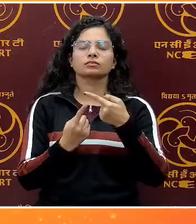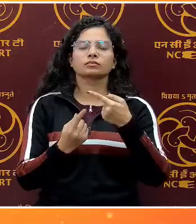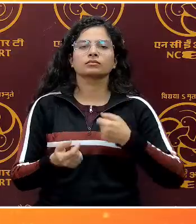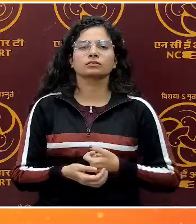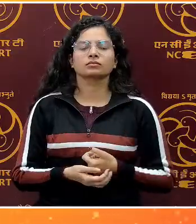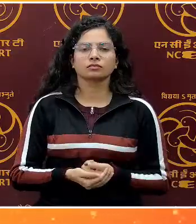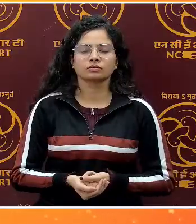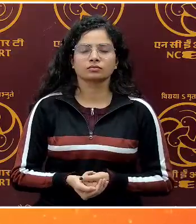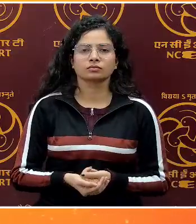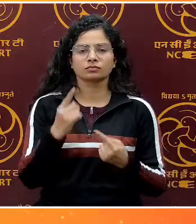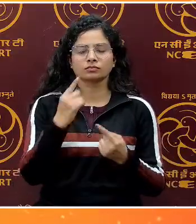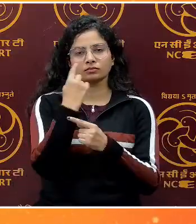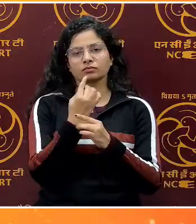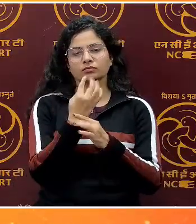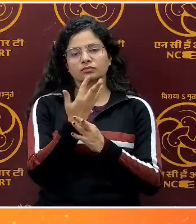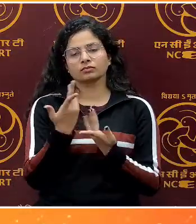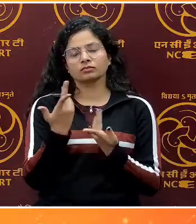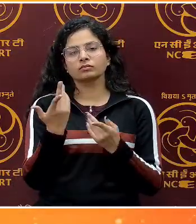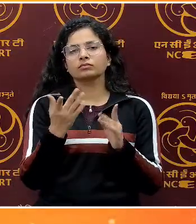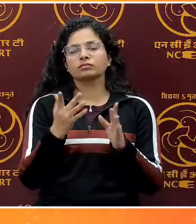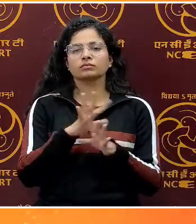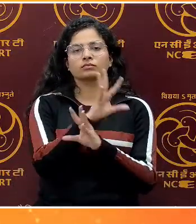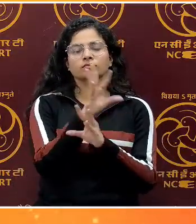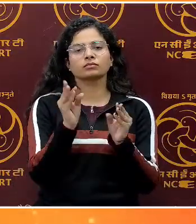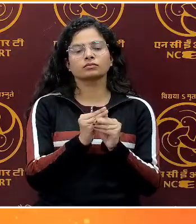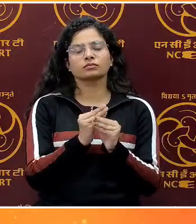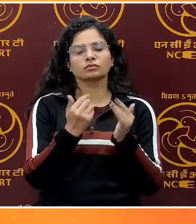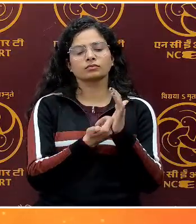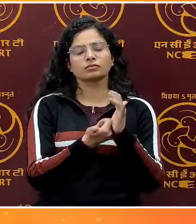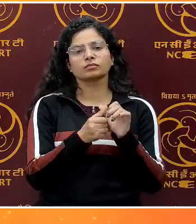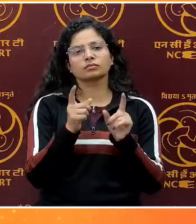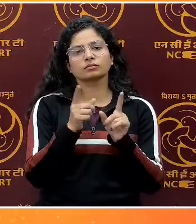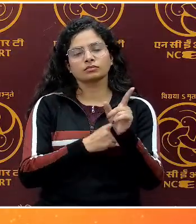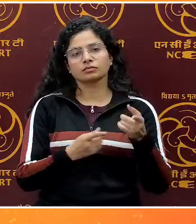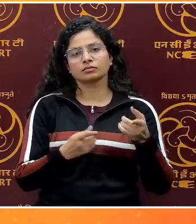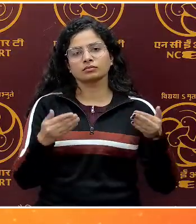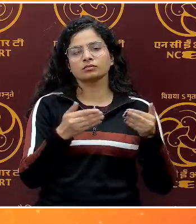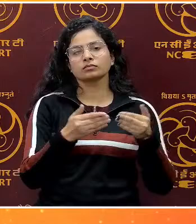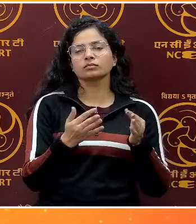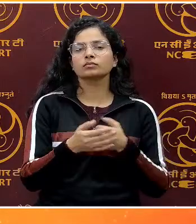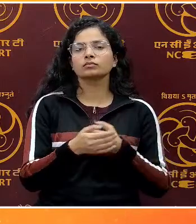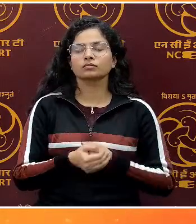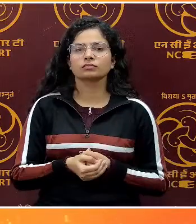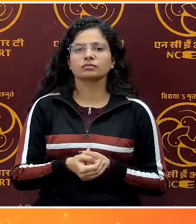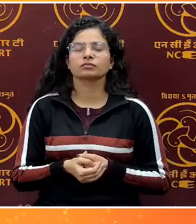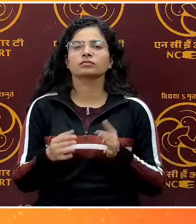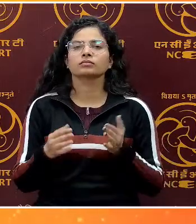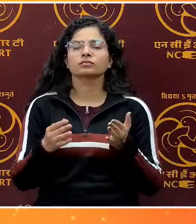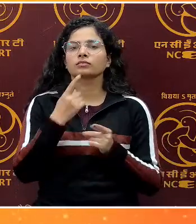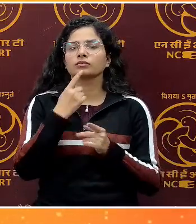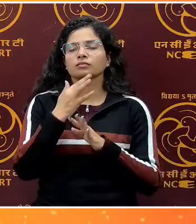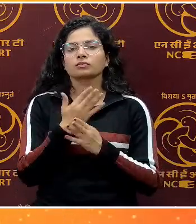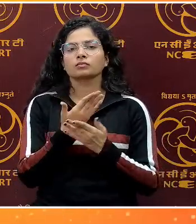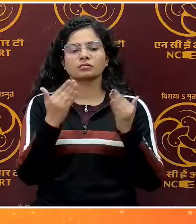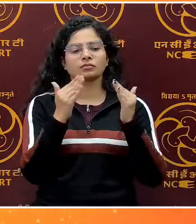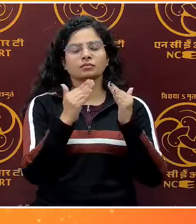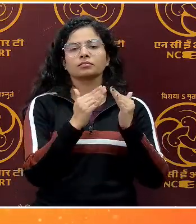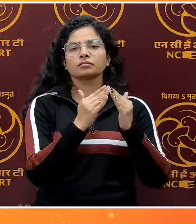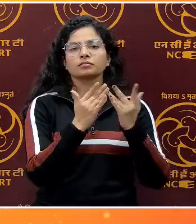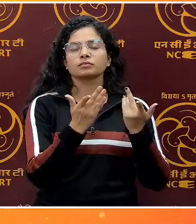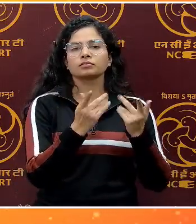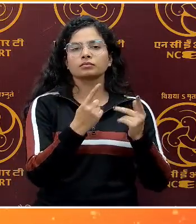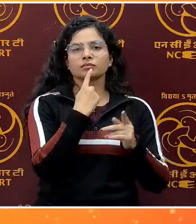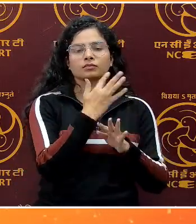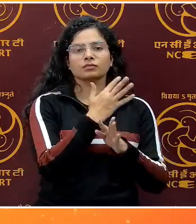Okay. Only we have point of convergence where all rays meet after hitting the mirror. Yes. So you mean to say the mirrors that we have at home, they have